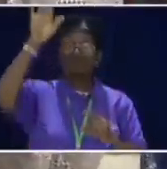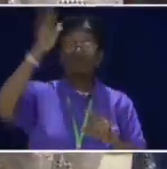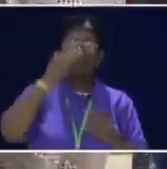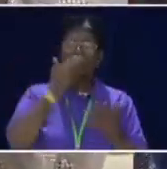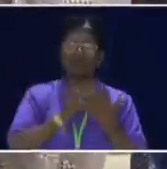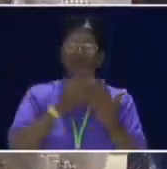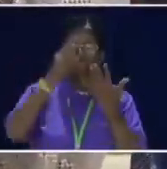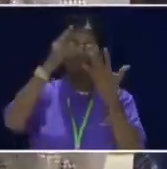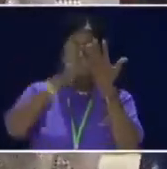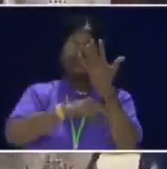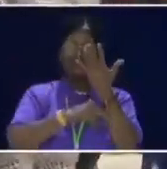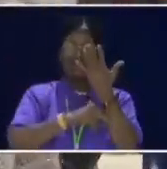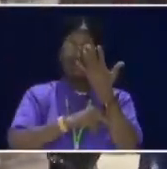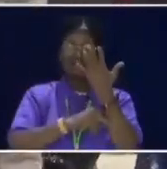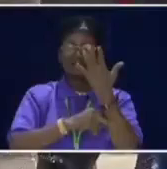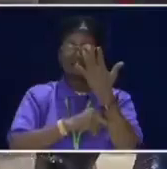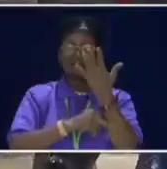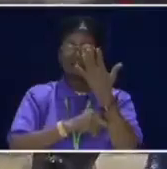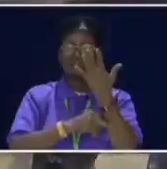goodness.